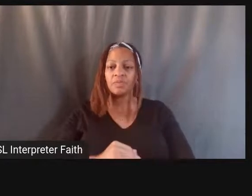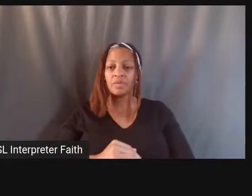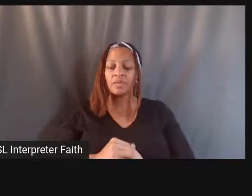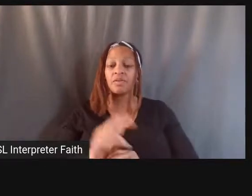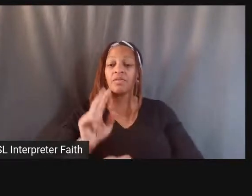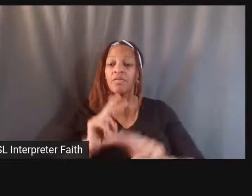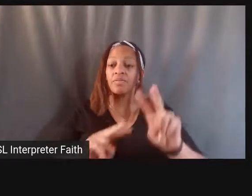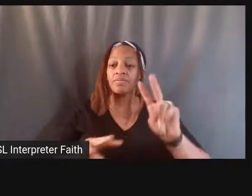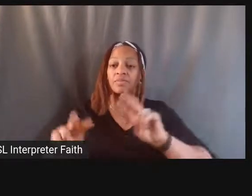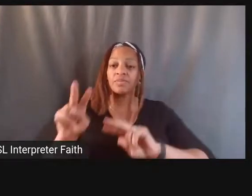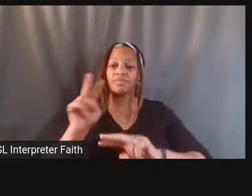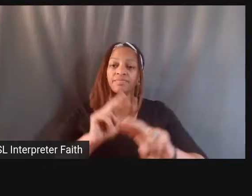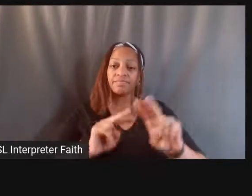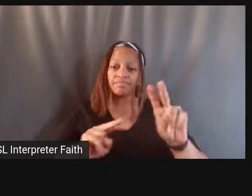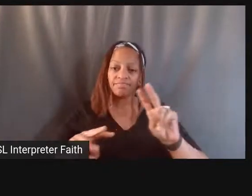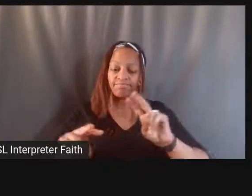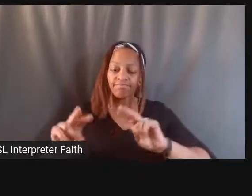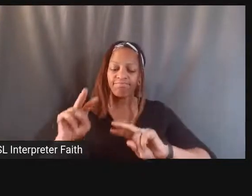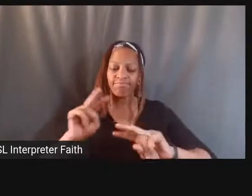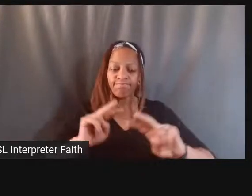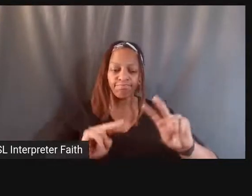observing.